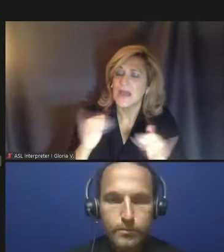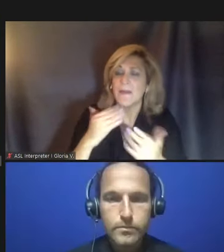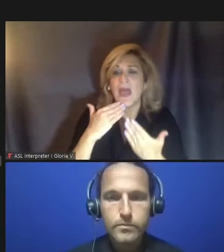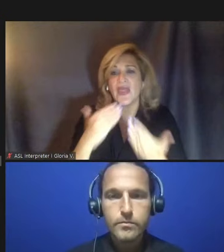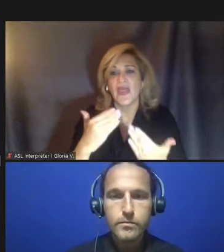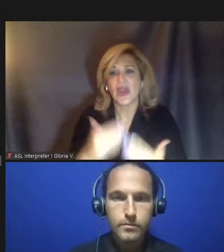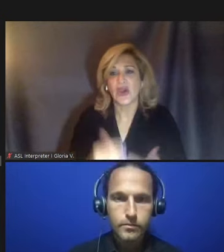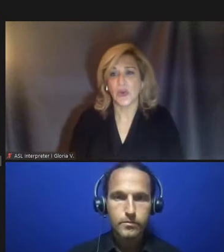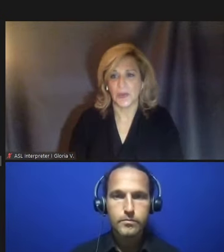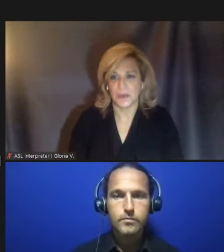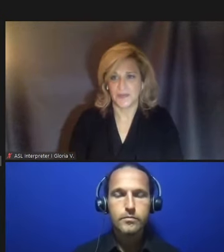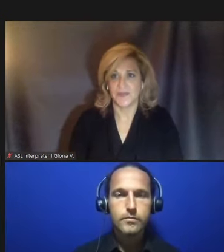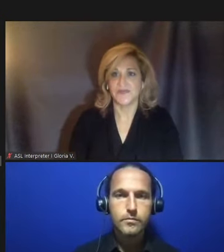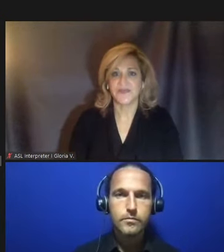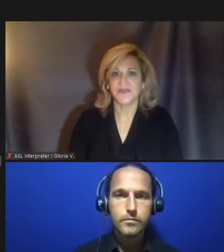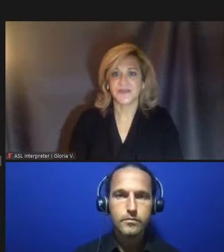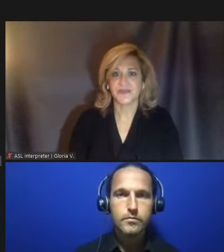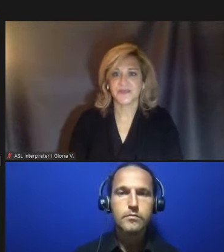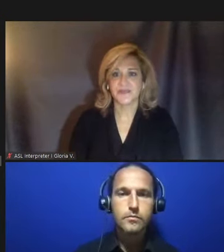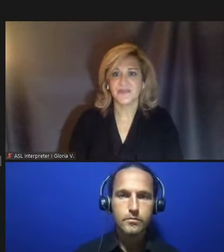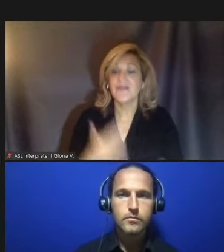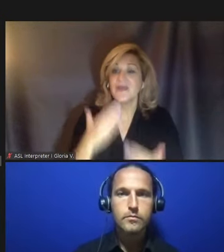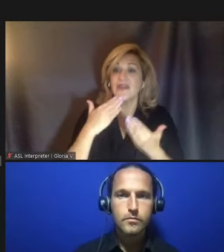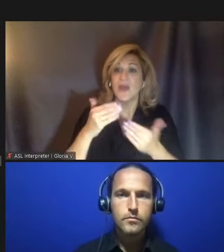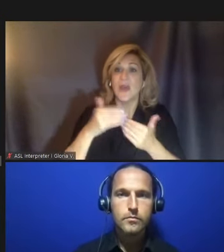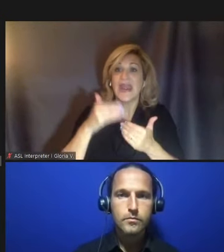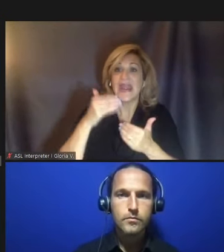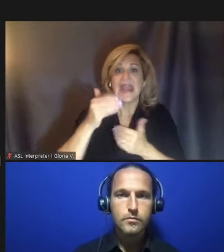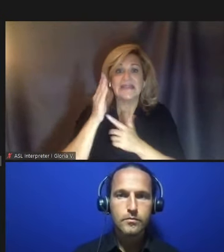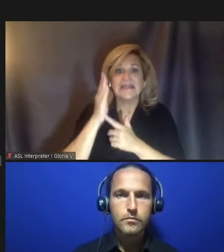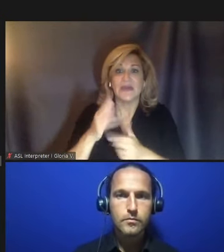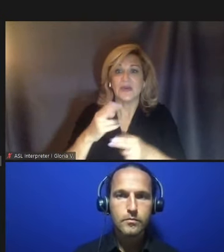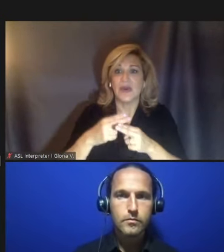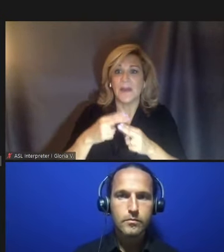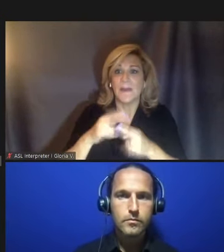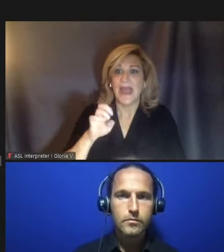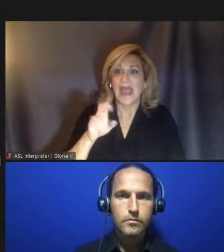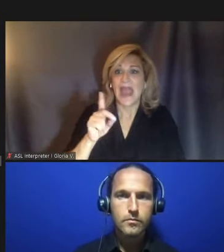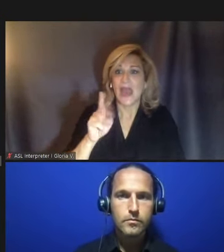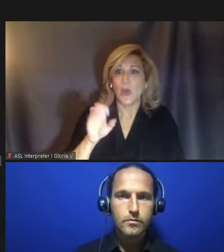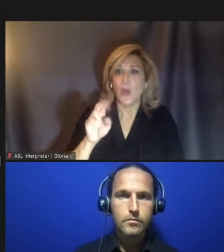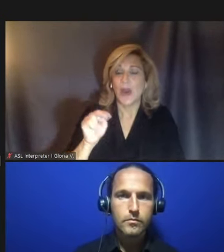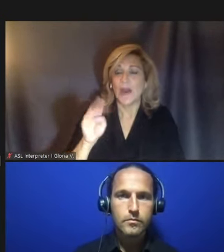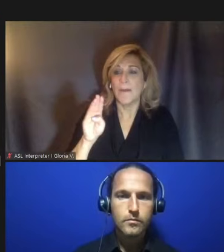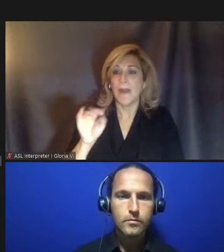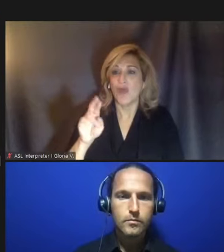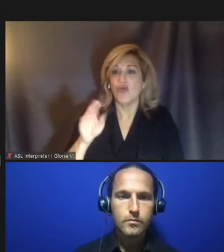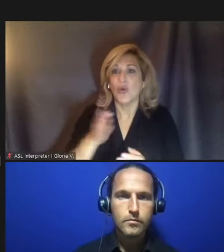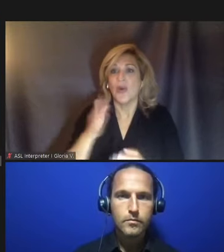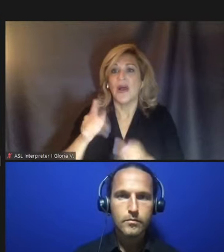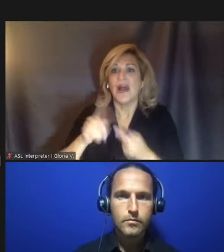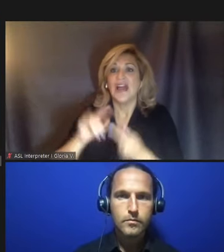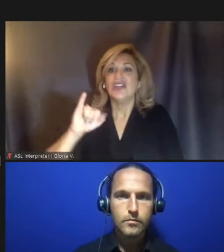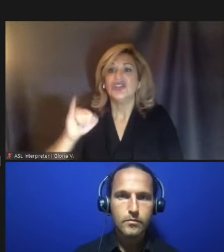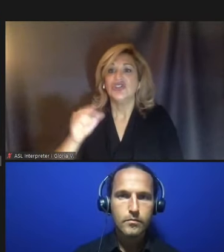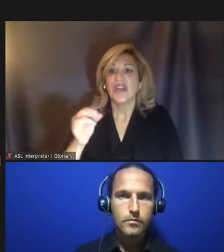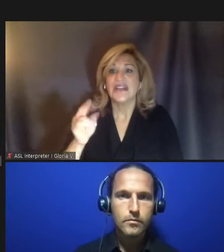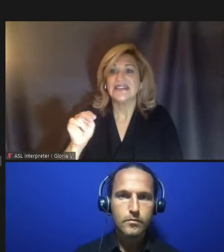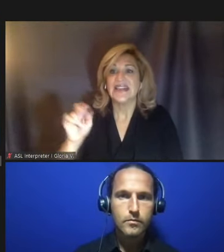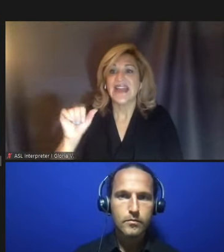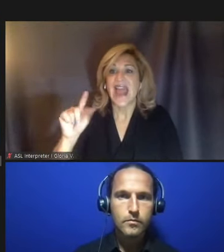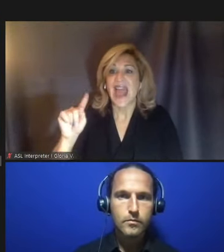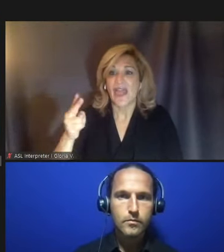Thank you. Our next speaker will be Edwin Wero, followed by Jason Anthony.